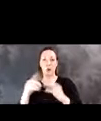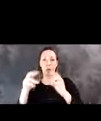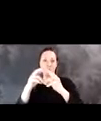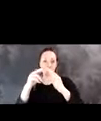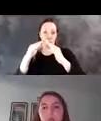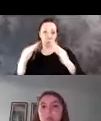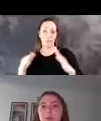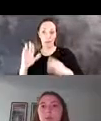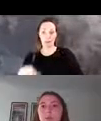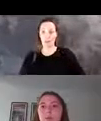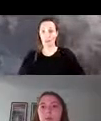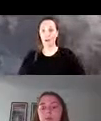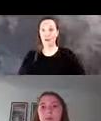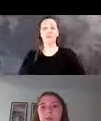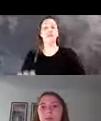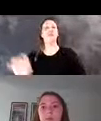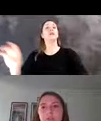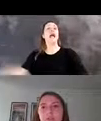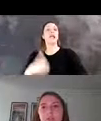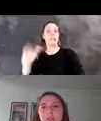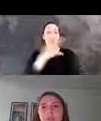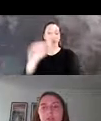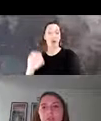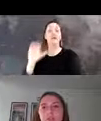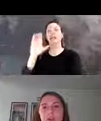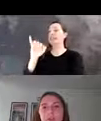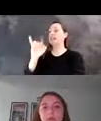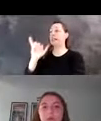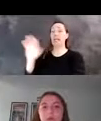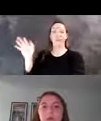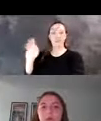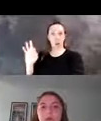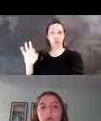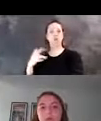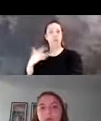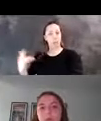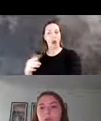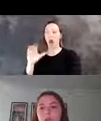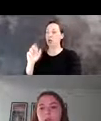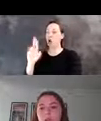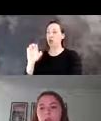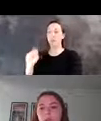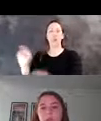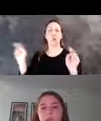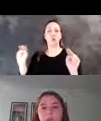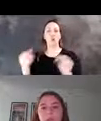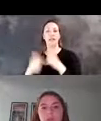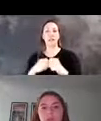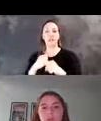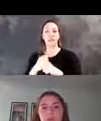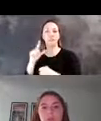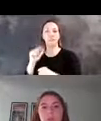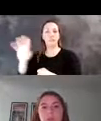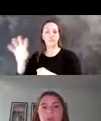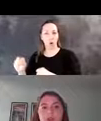And another company, City Furniture, has agreed to go carbon neutral by 2040, and they're working towards that with a lot of initiatives